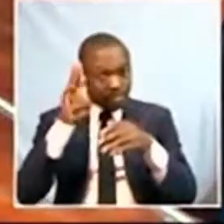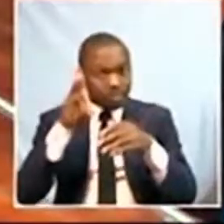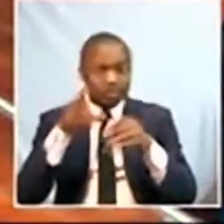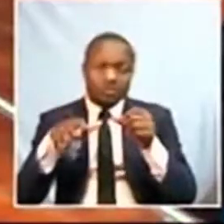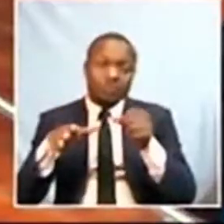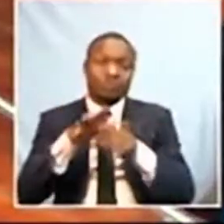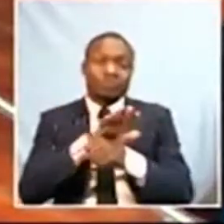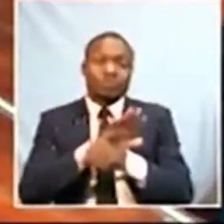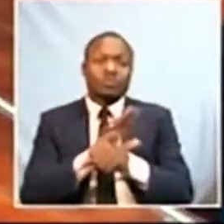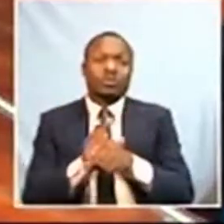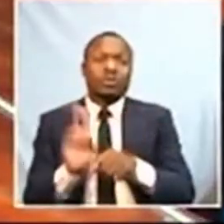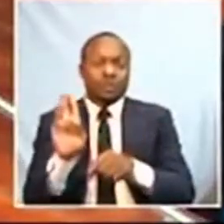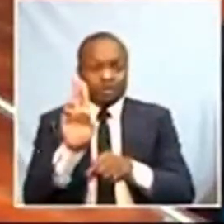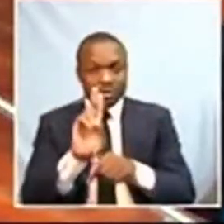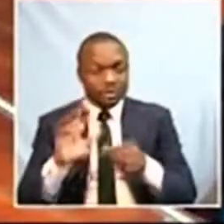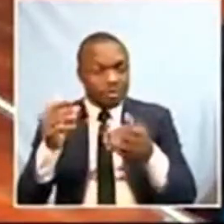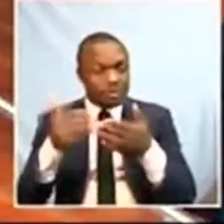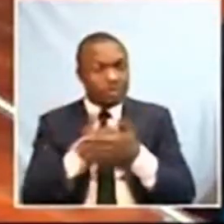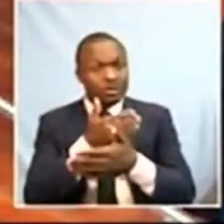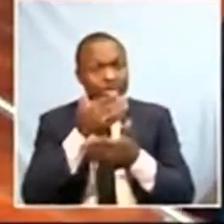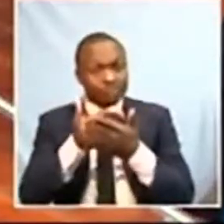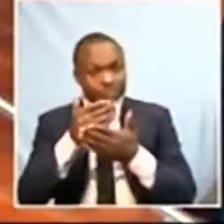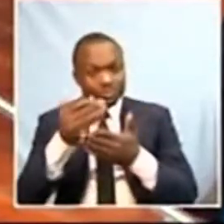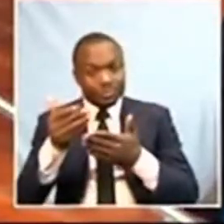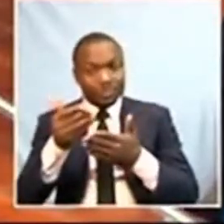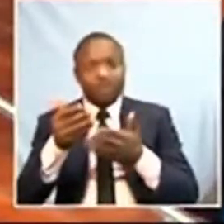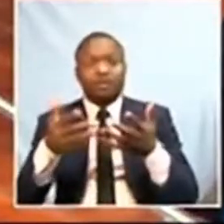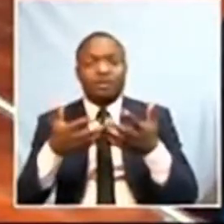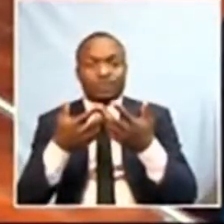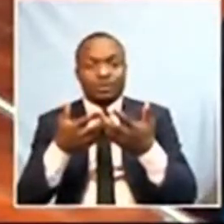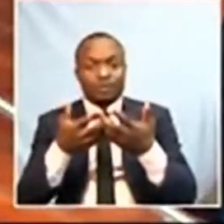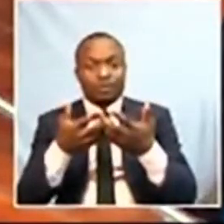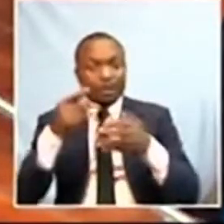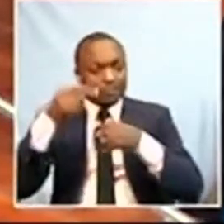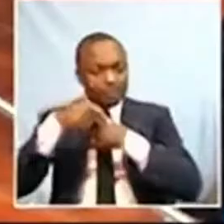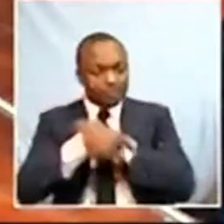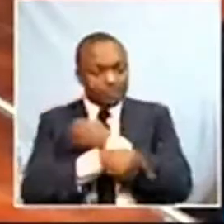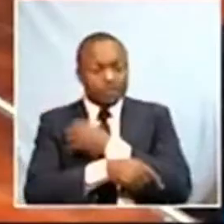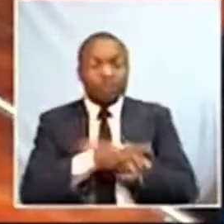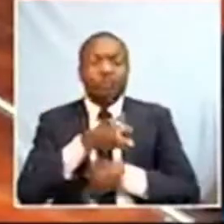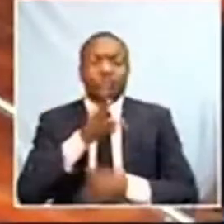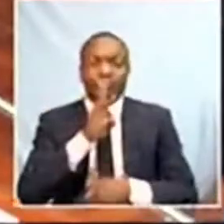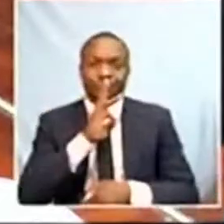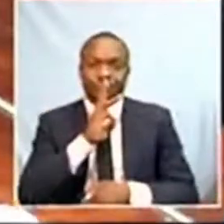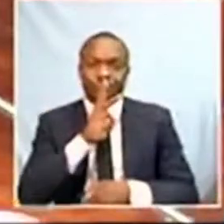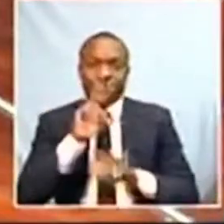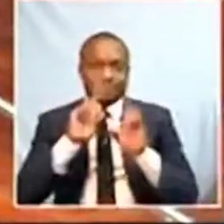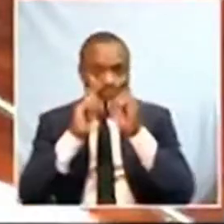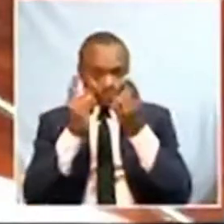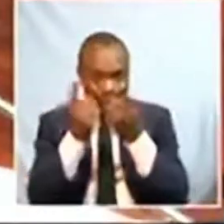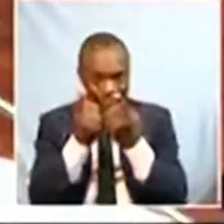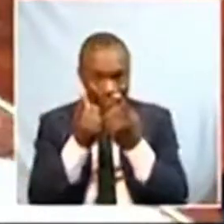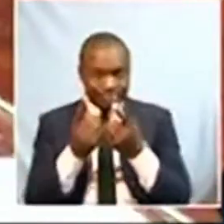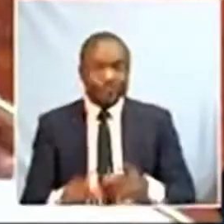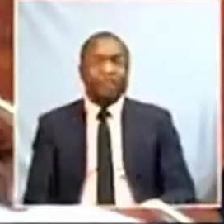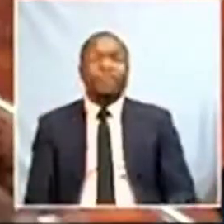fully utilize the newly acquired drill machine in drilling the boreholes in the district.